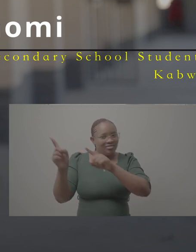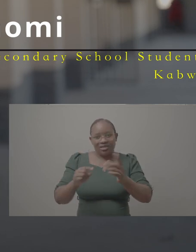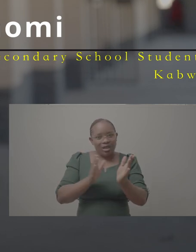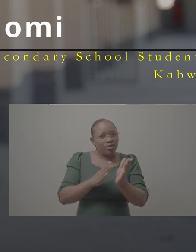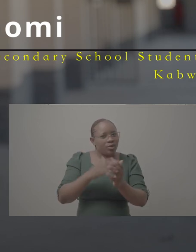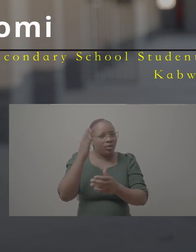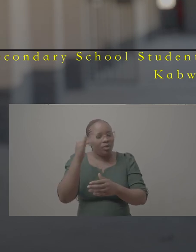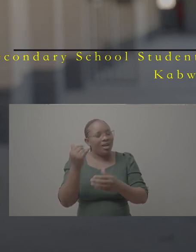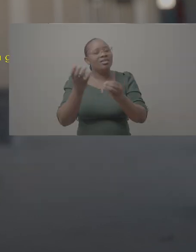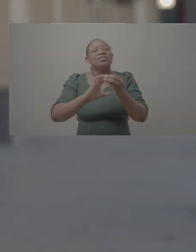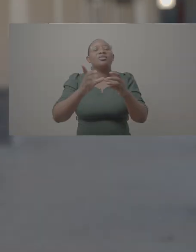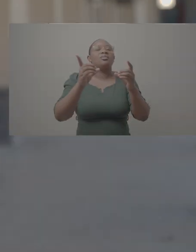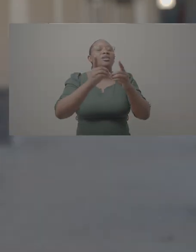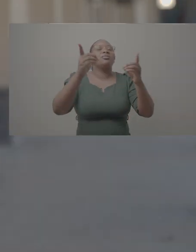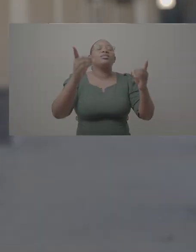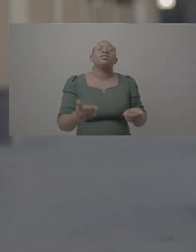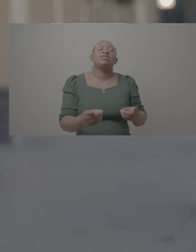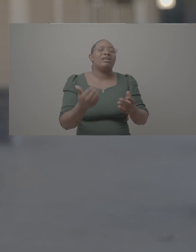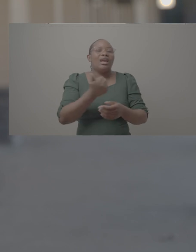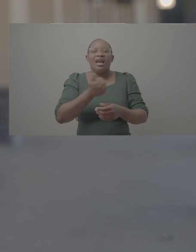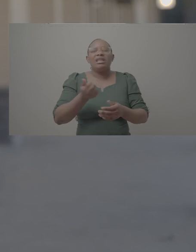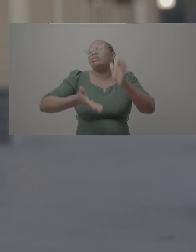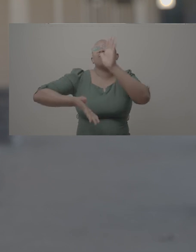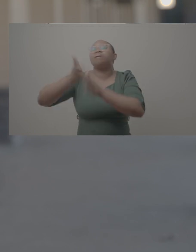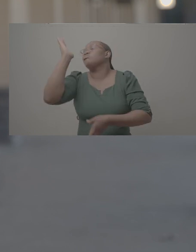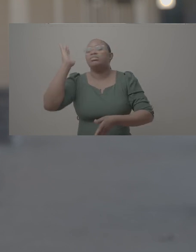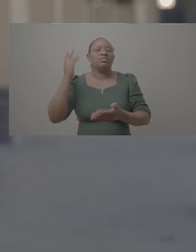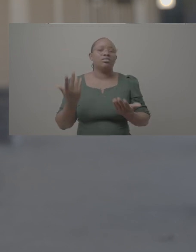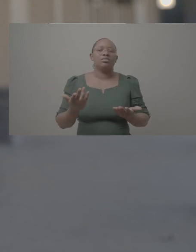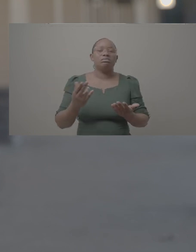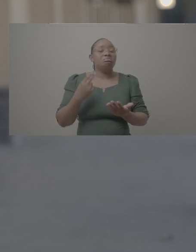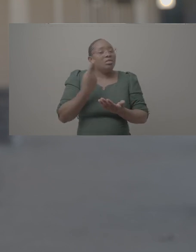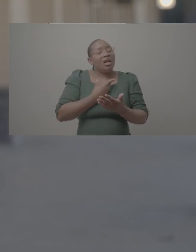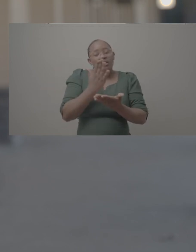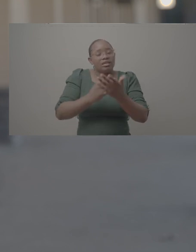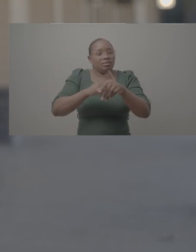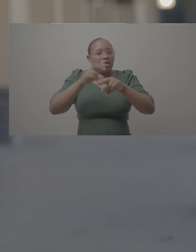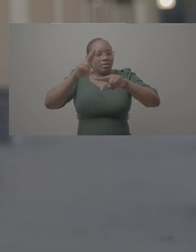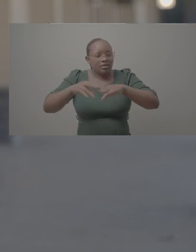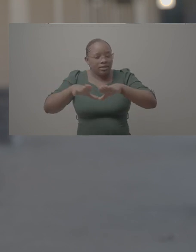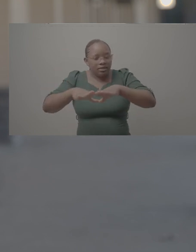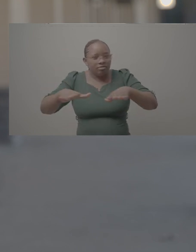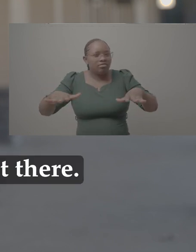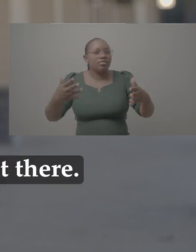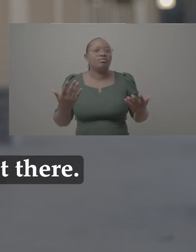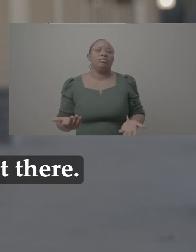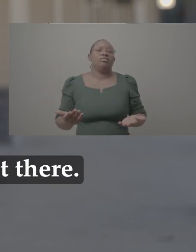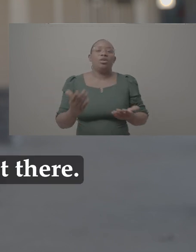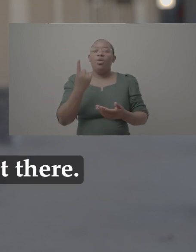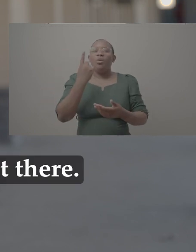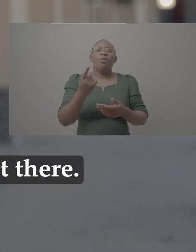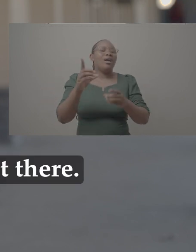used to fight for desks. Some of us used to write down, sit down. We never had enough desks. One